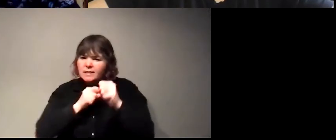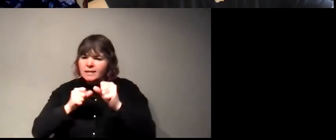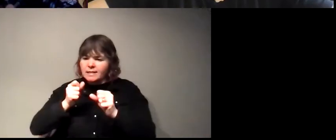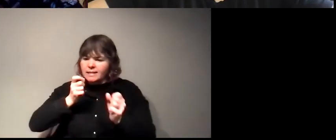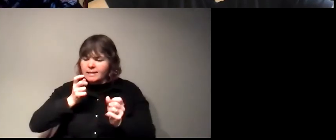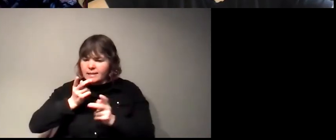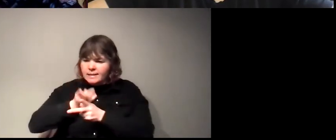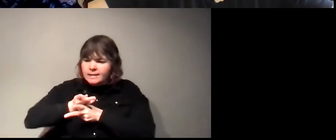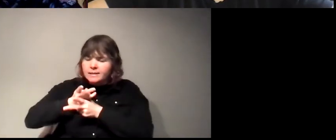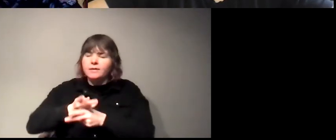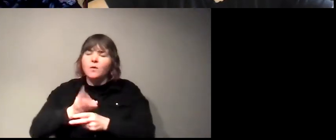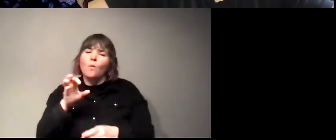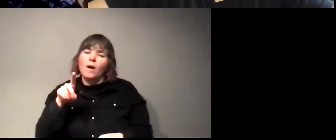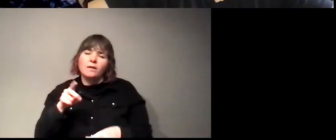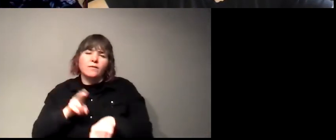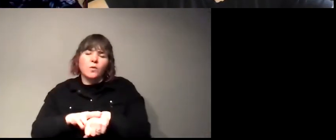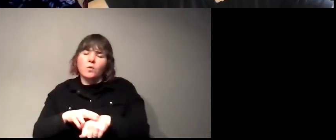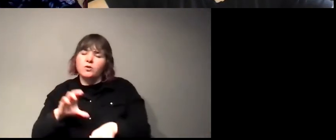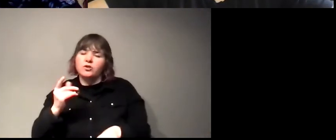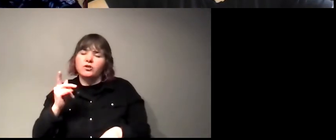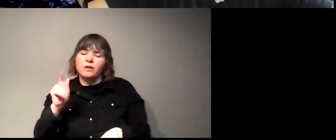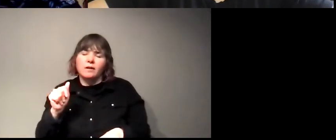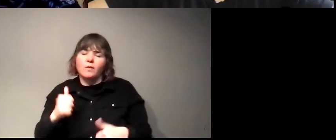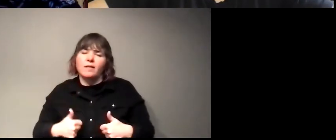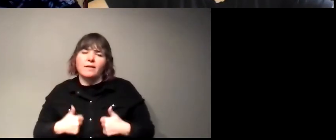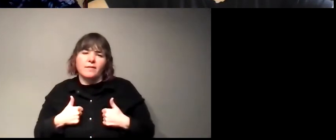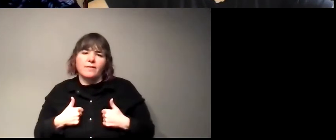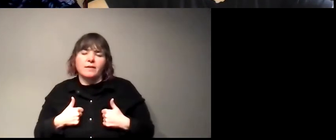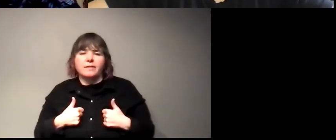So, of course, in the wild, a chinchilla is going to live in,